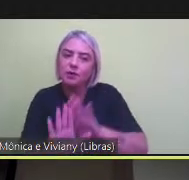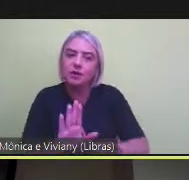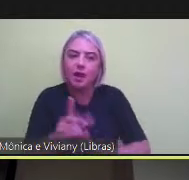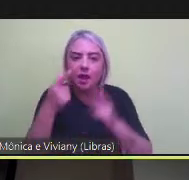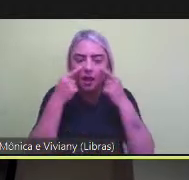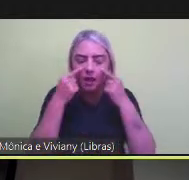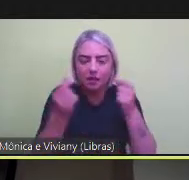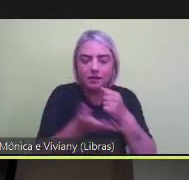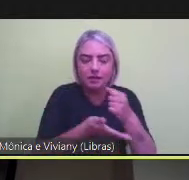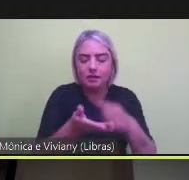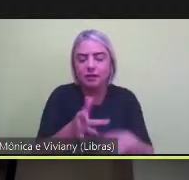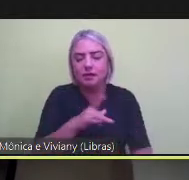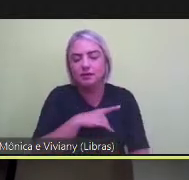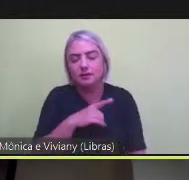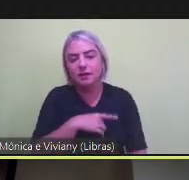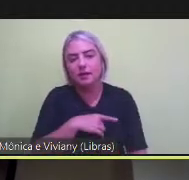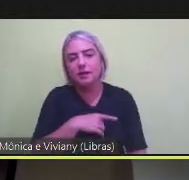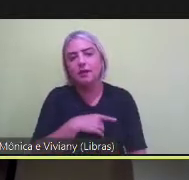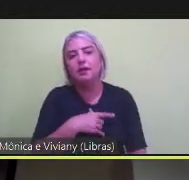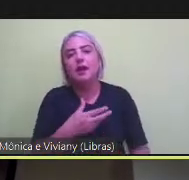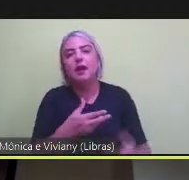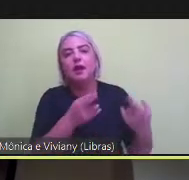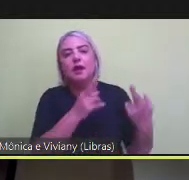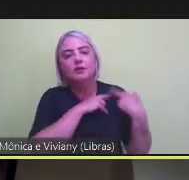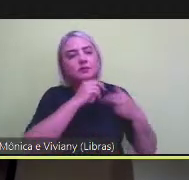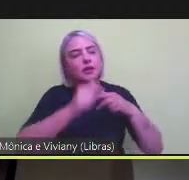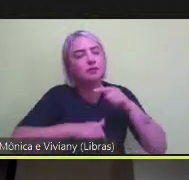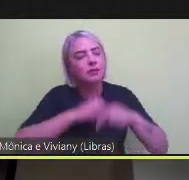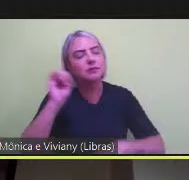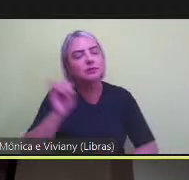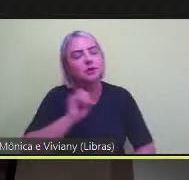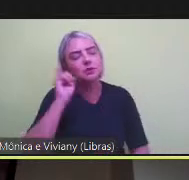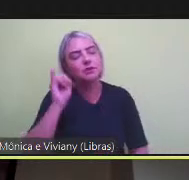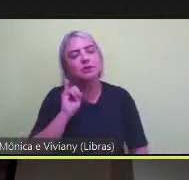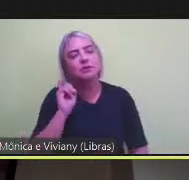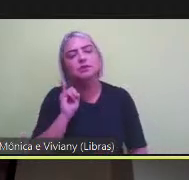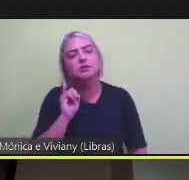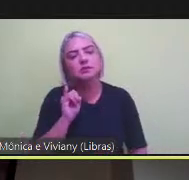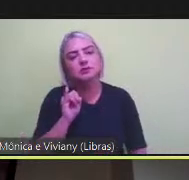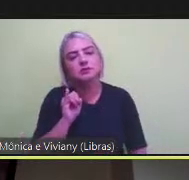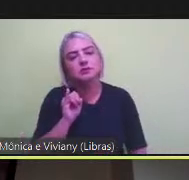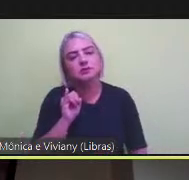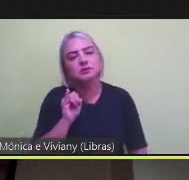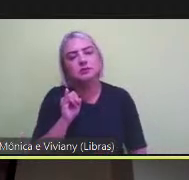cares of primary health also have a very important role